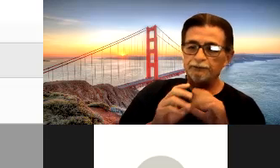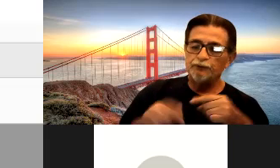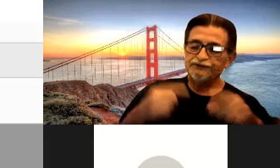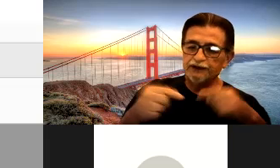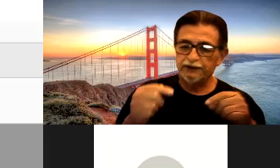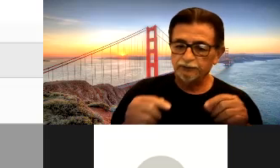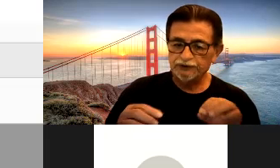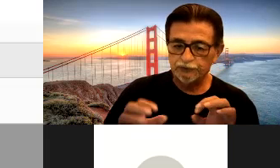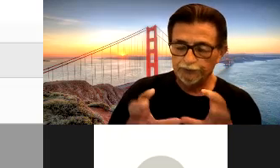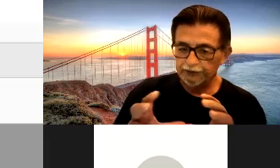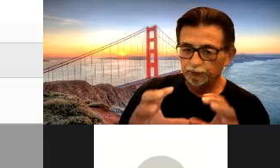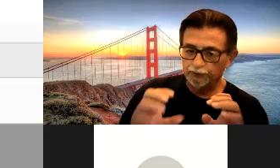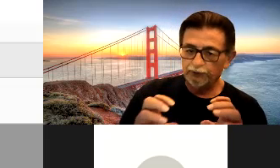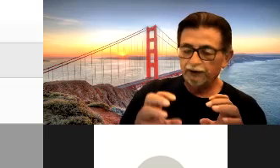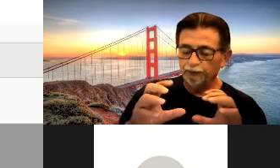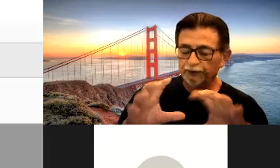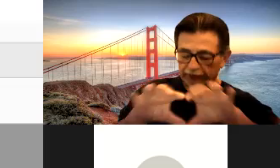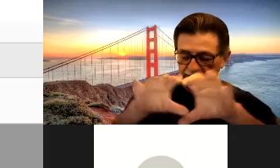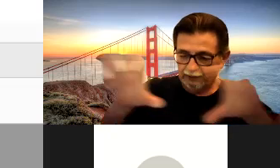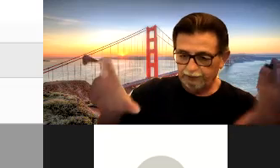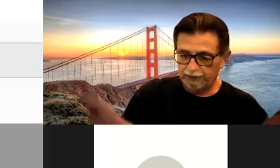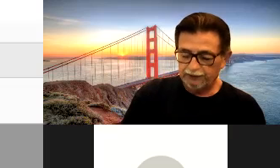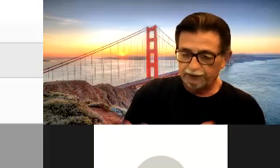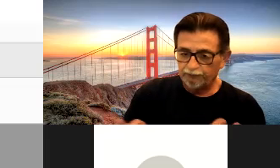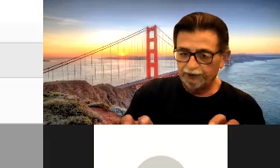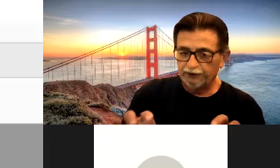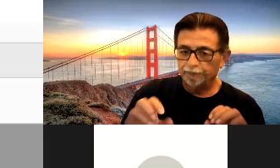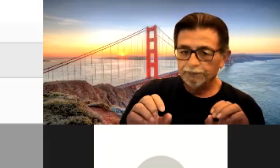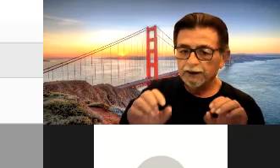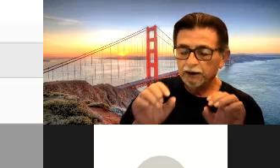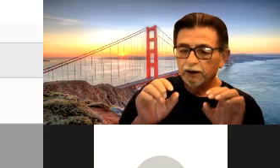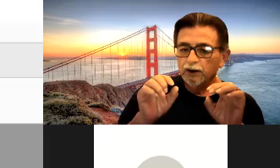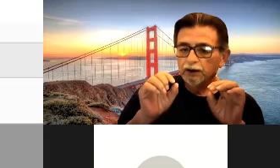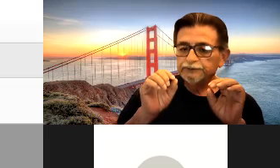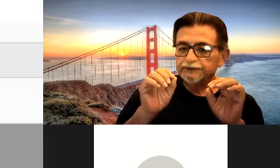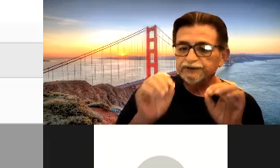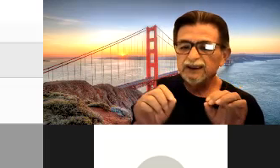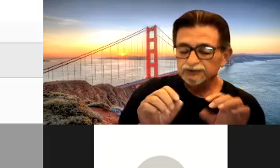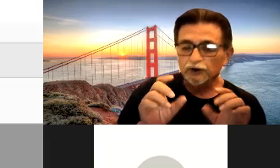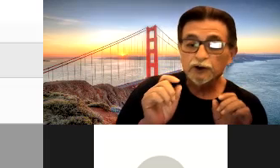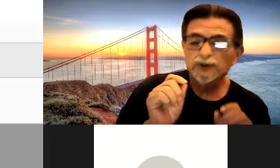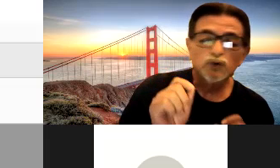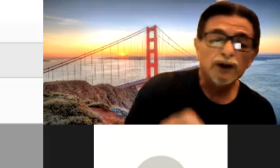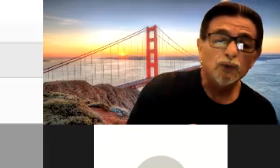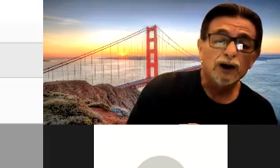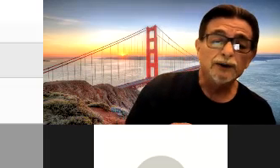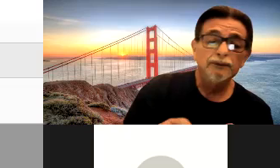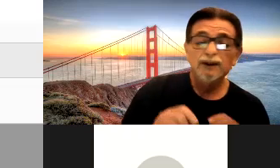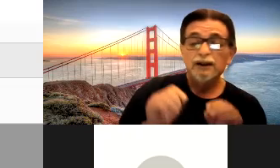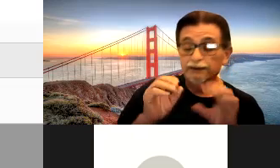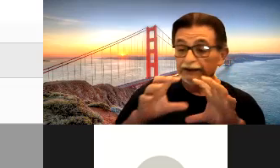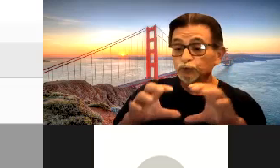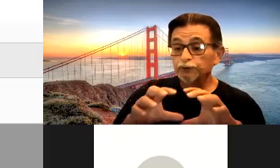So let me restate that to make sure we're right. I did everybody here. The D, starting with